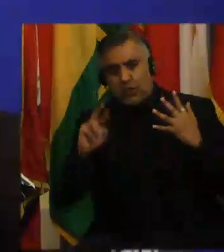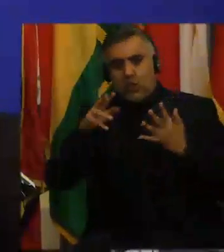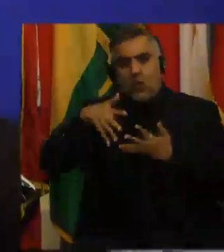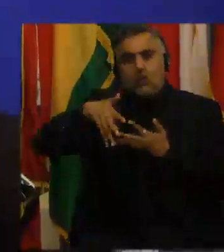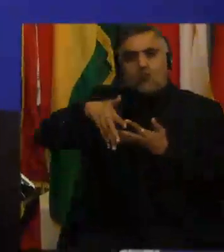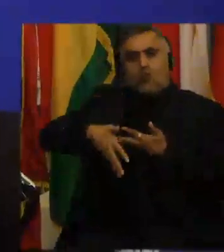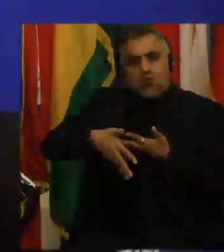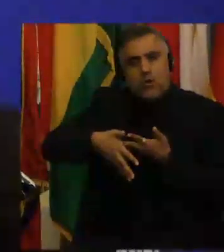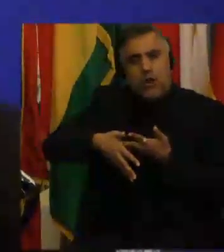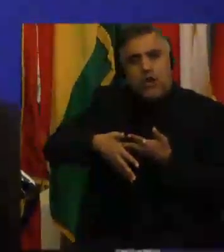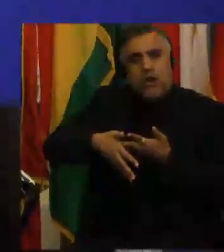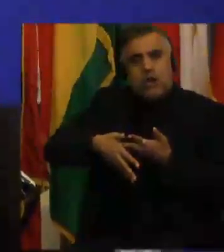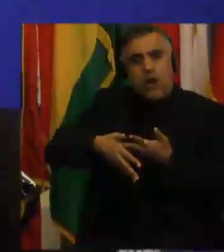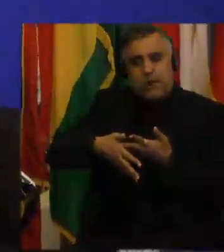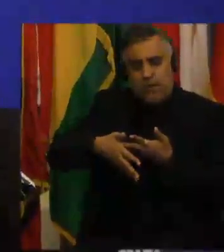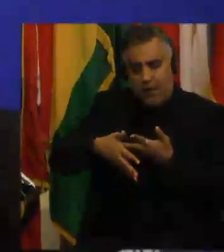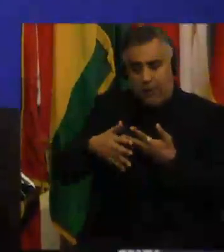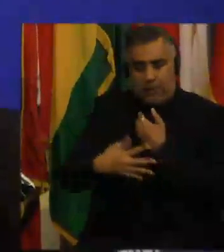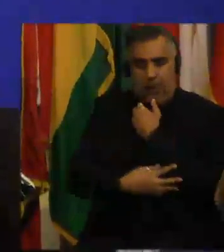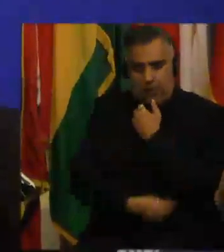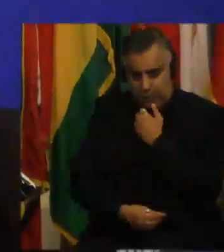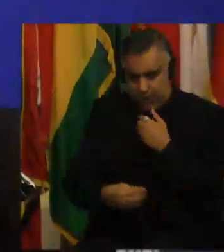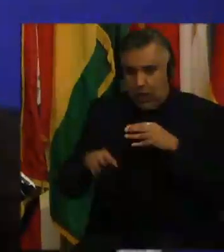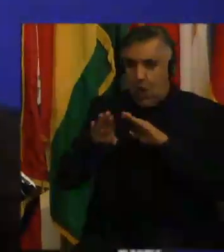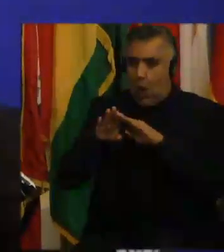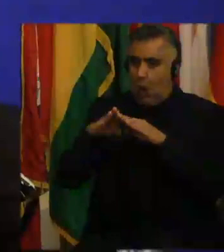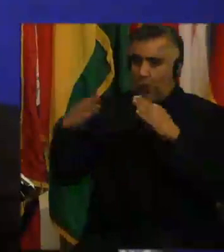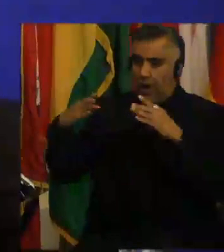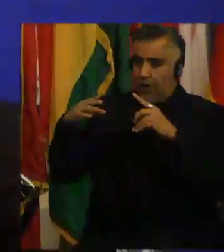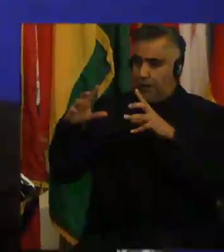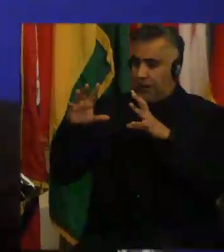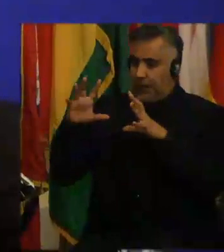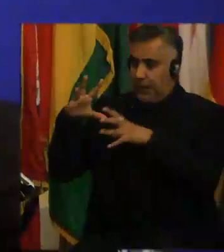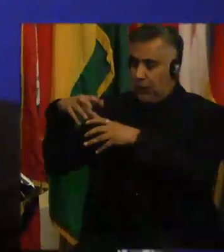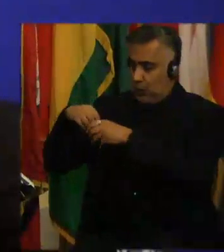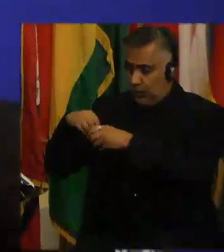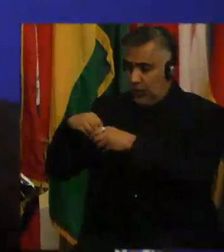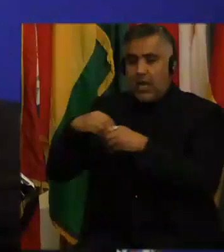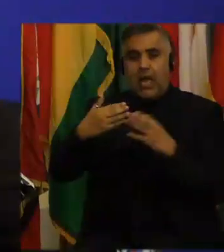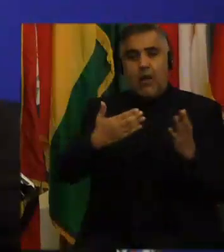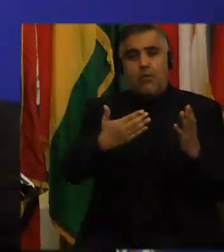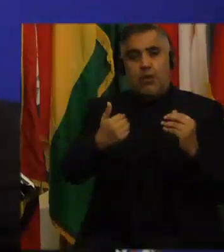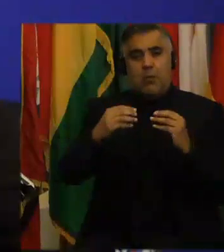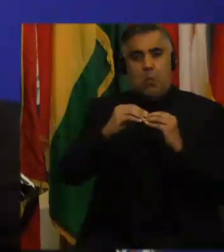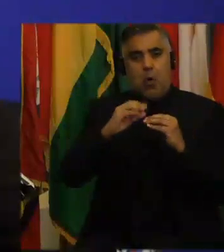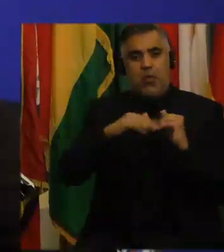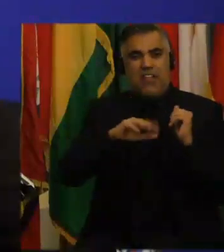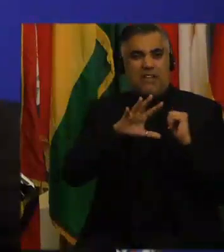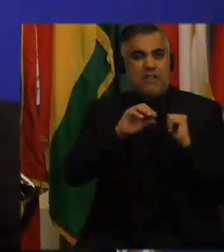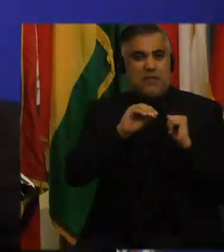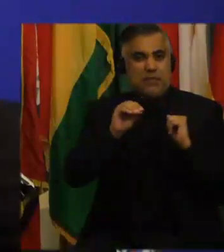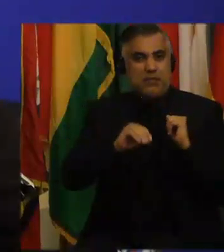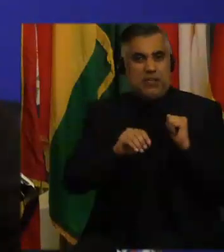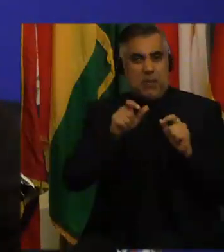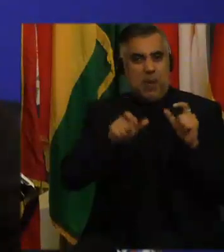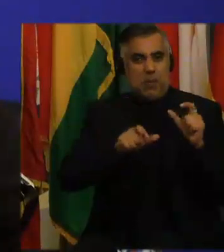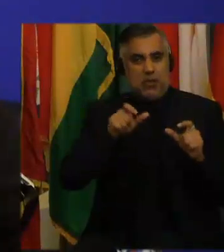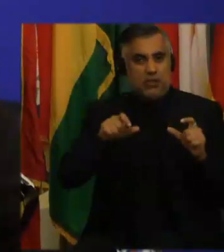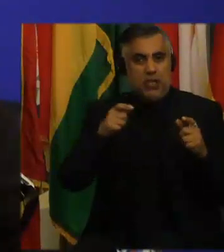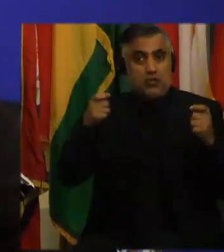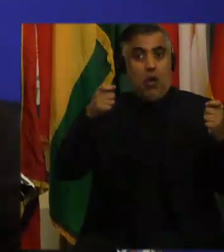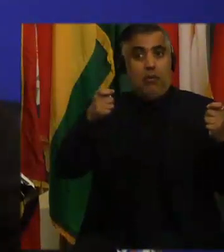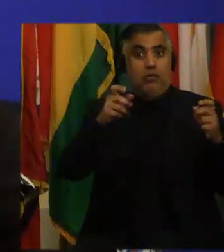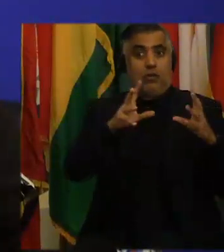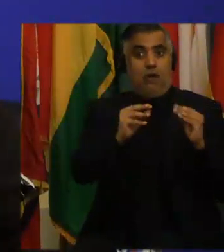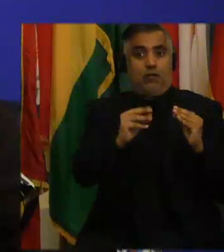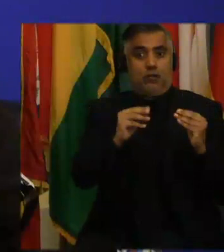It allows us to open up the circle of inclusion and bring in more than just the 50% of the population that have dominated the